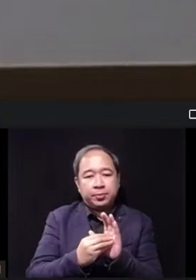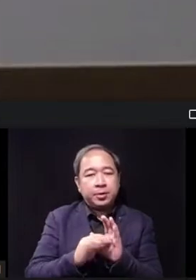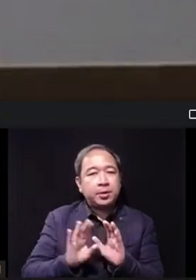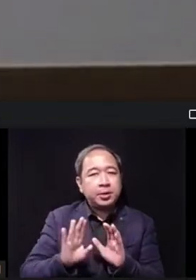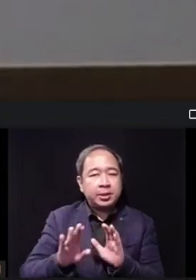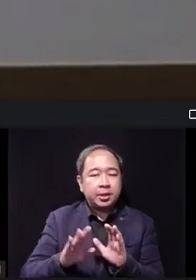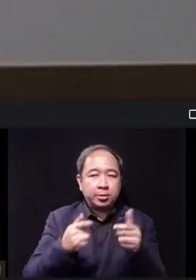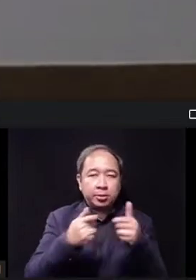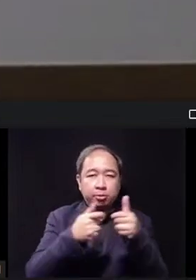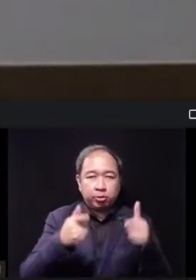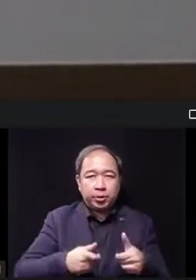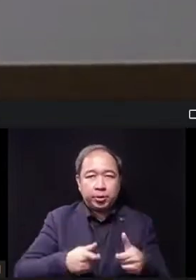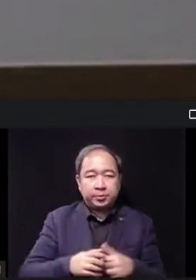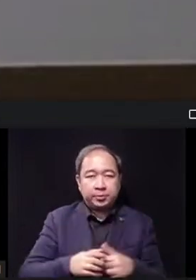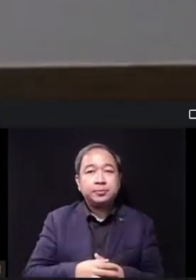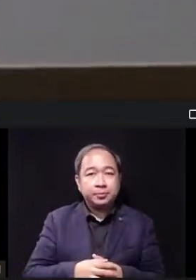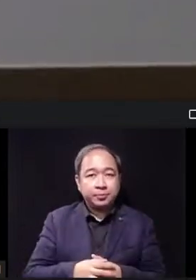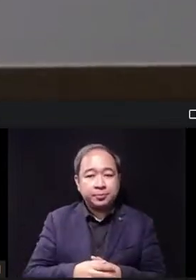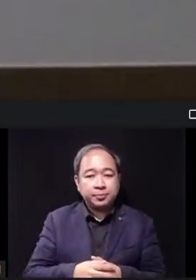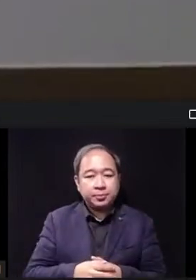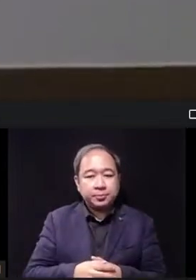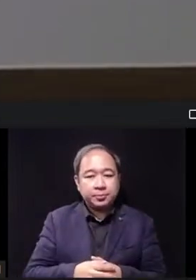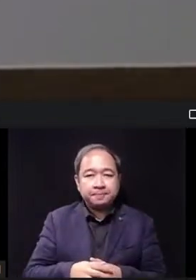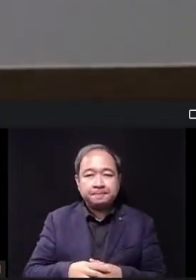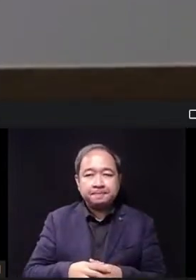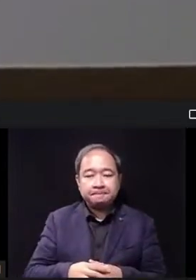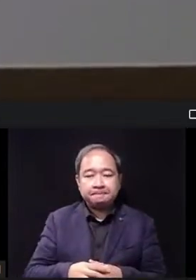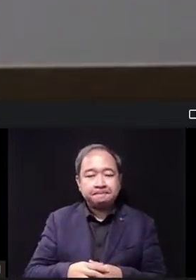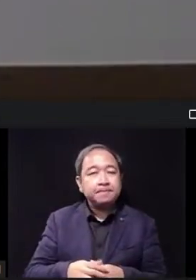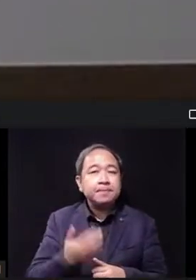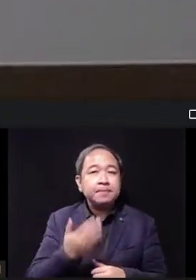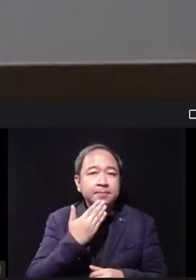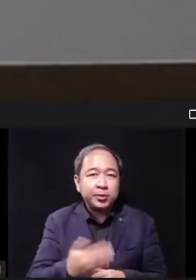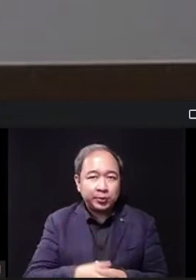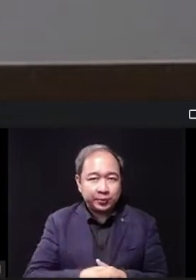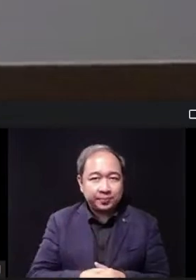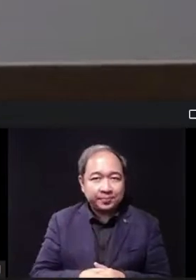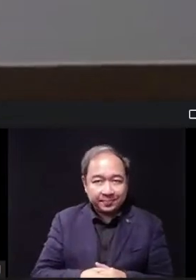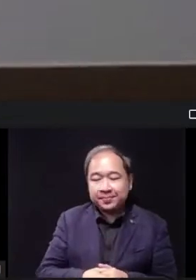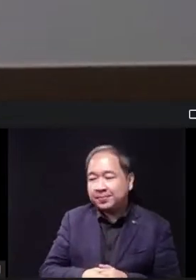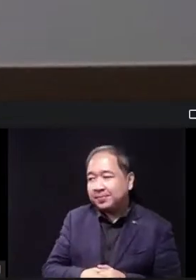in the documentation. Thank you very much.